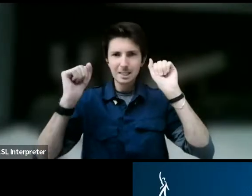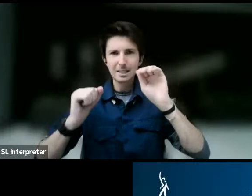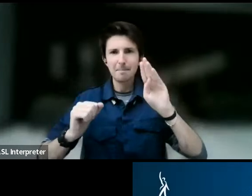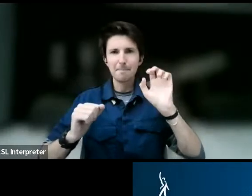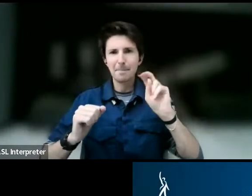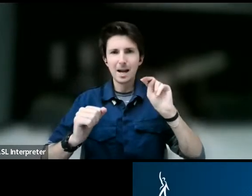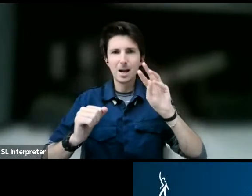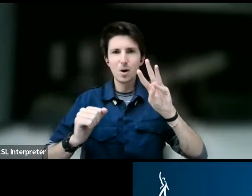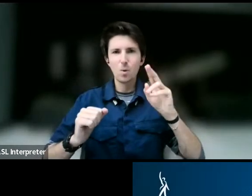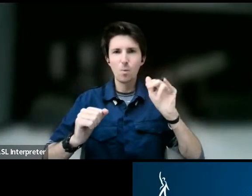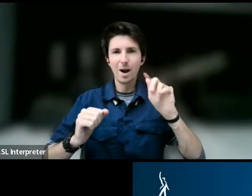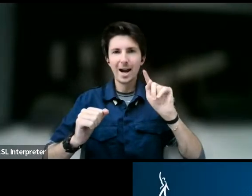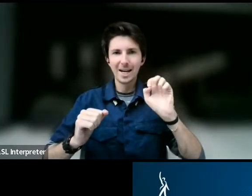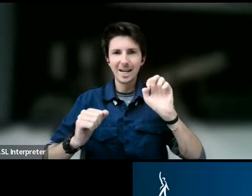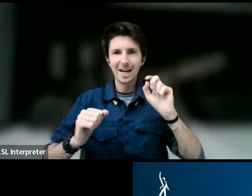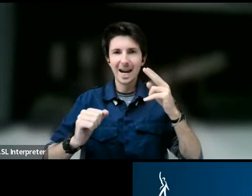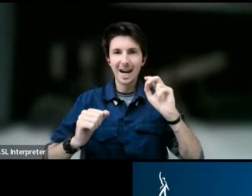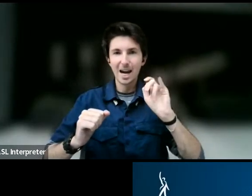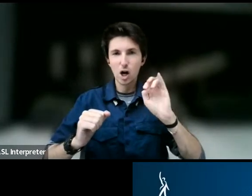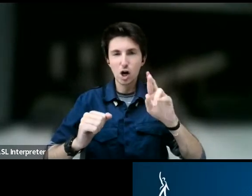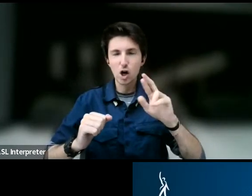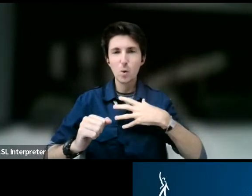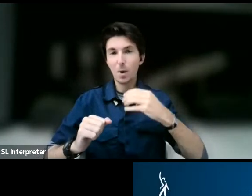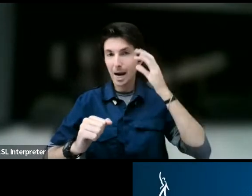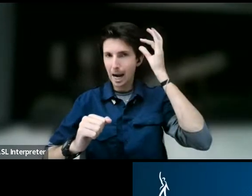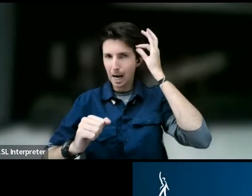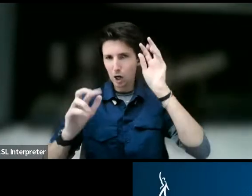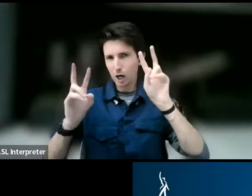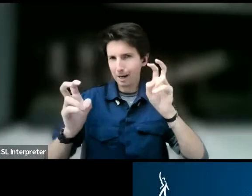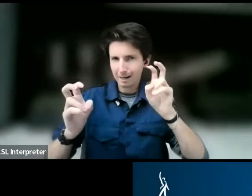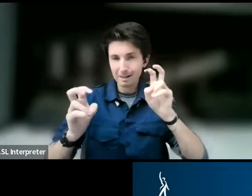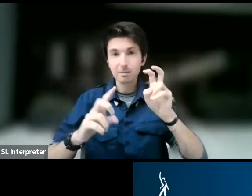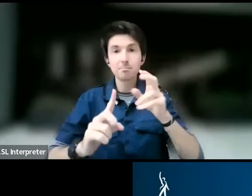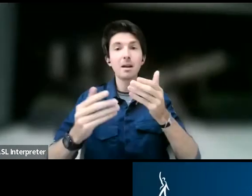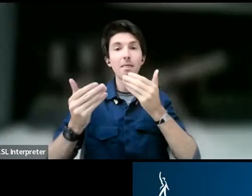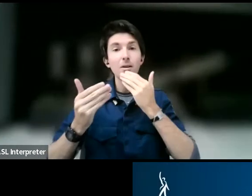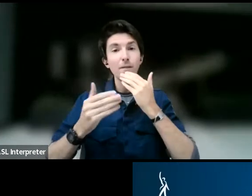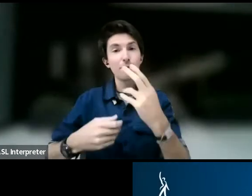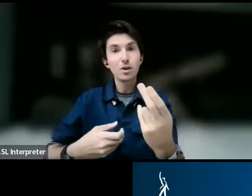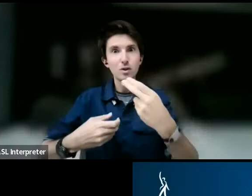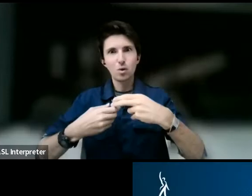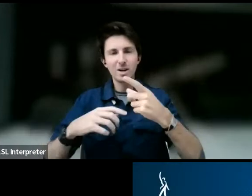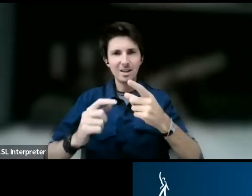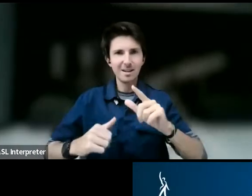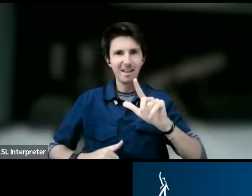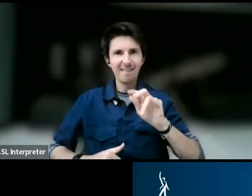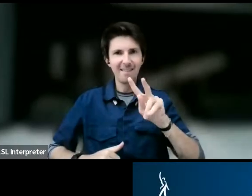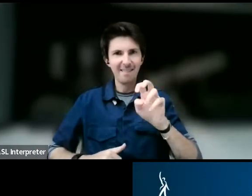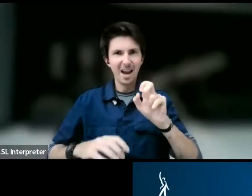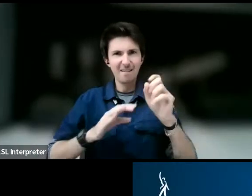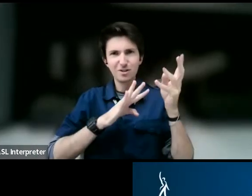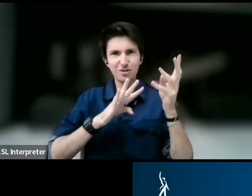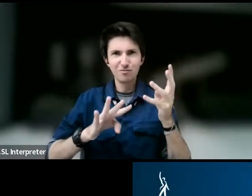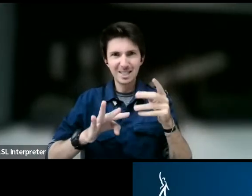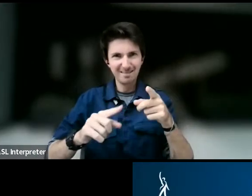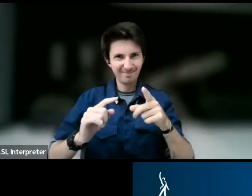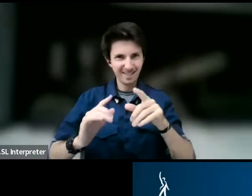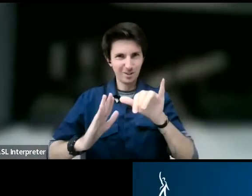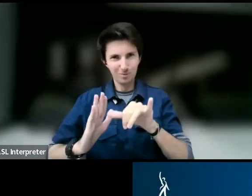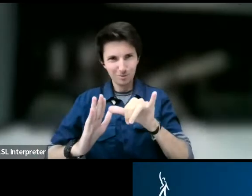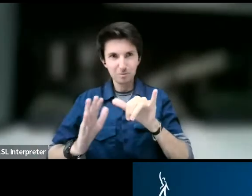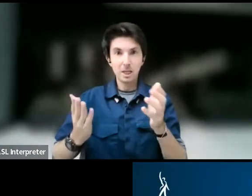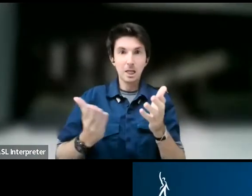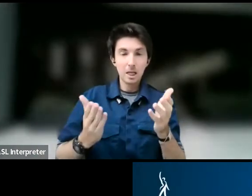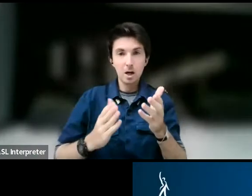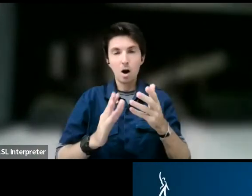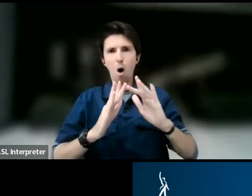another SAG-AFTRA live stream on YouTube. To stay current with all of our live stream and video events, we invite you to subscribe to this